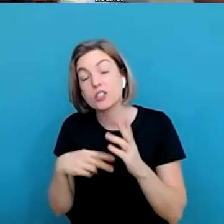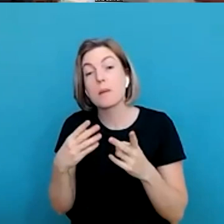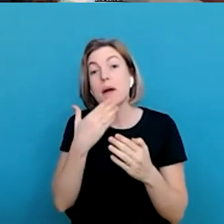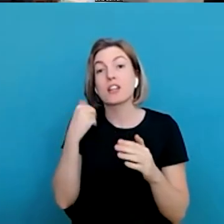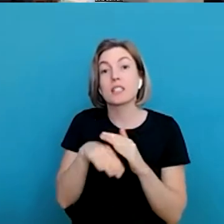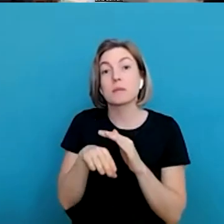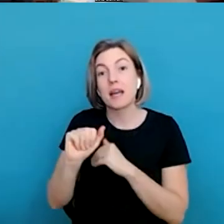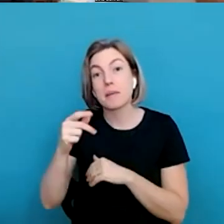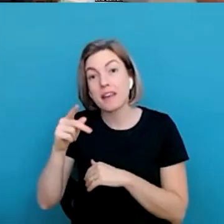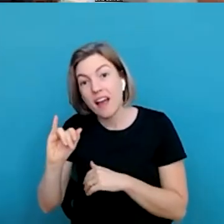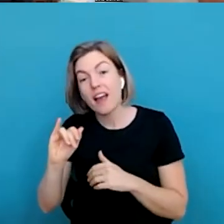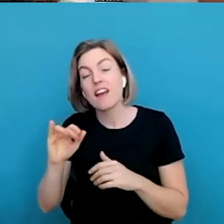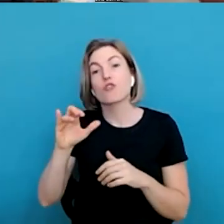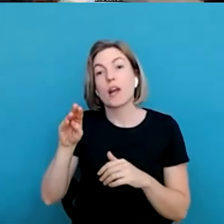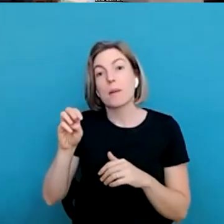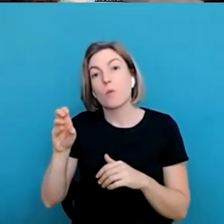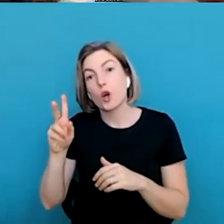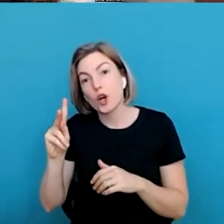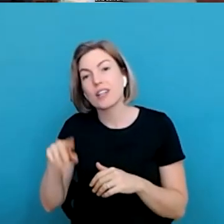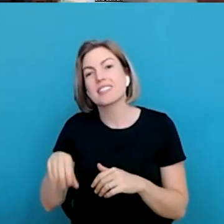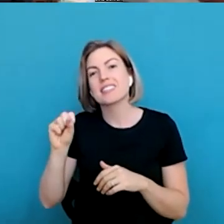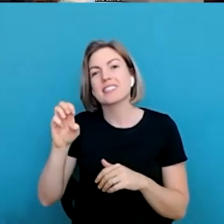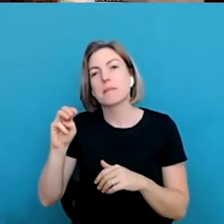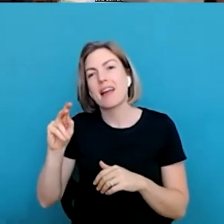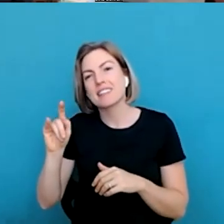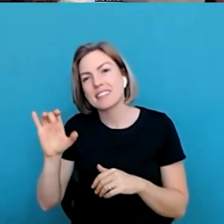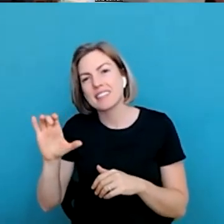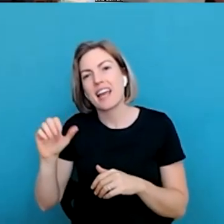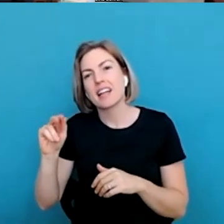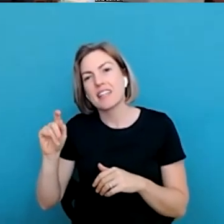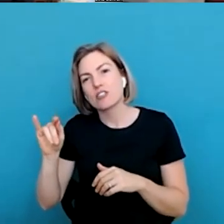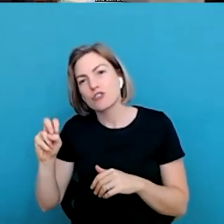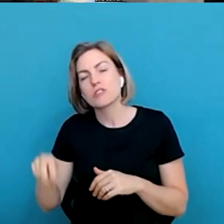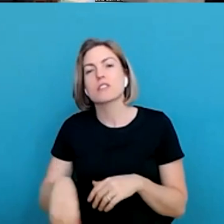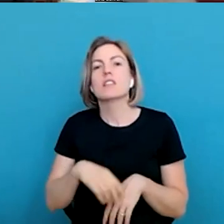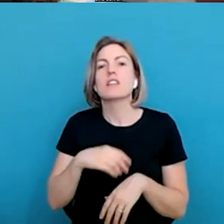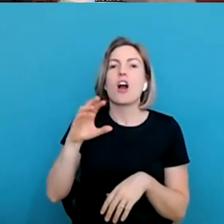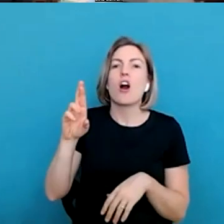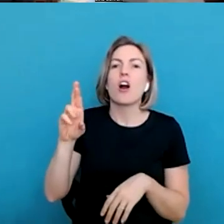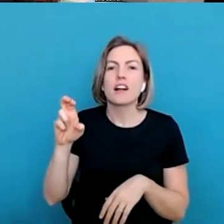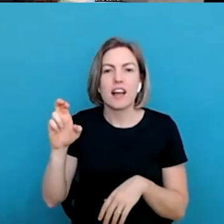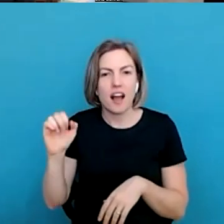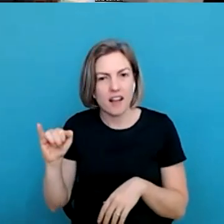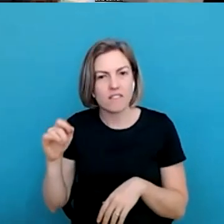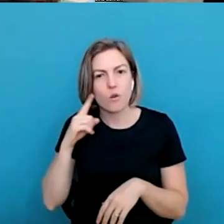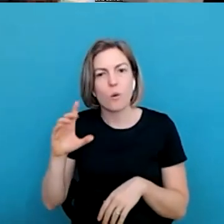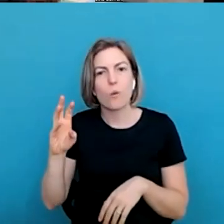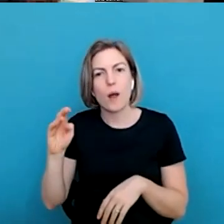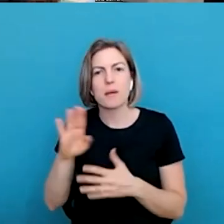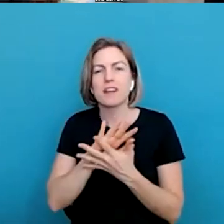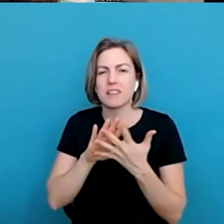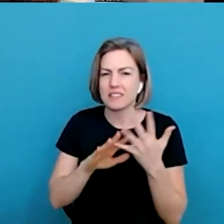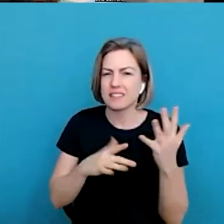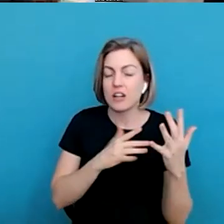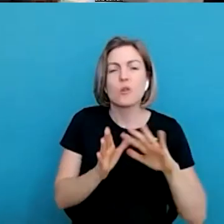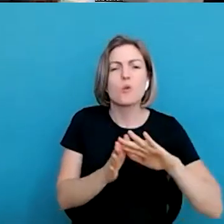better frameworks, semantic annotation, all the usual things like ARIA for the web, declarative frameworks, all of the usual suspects.